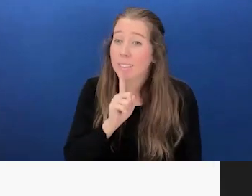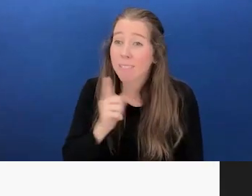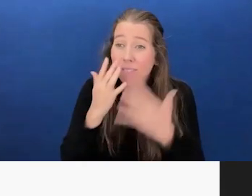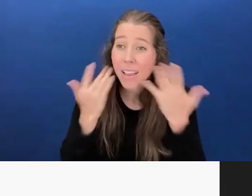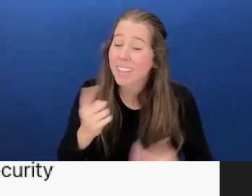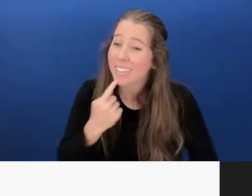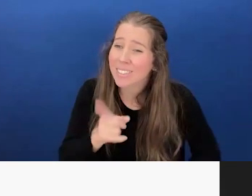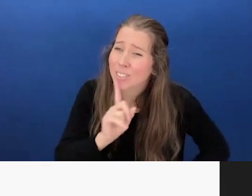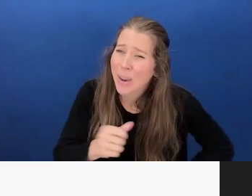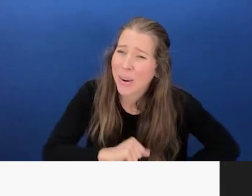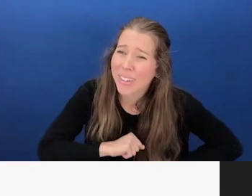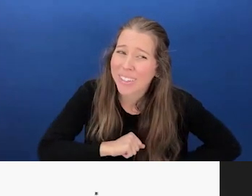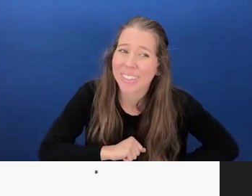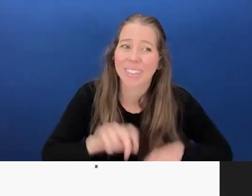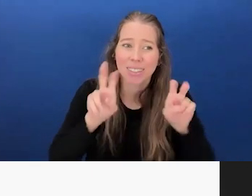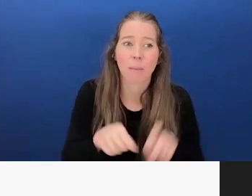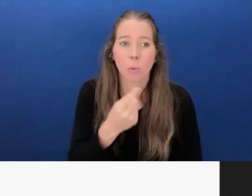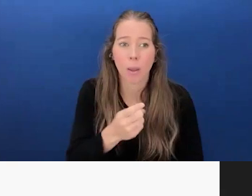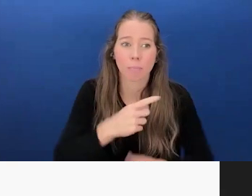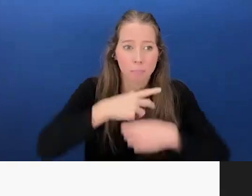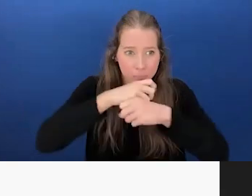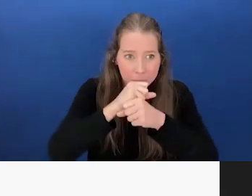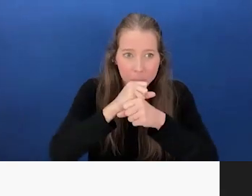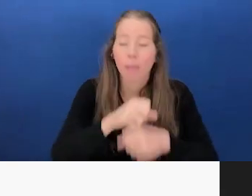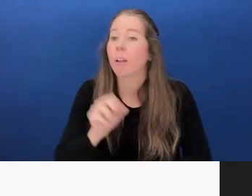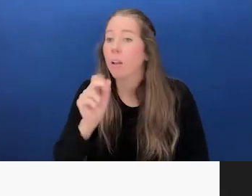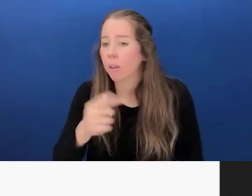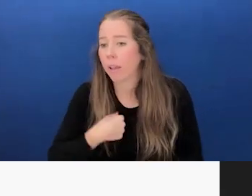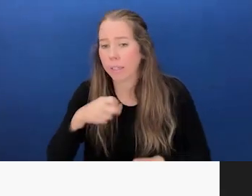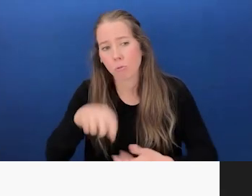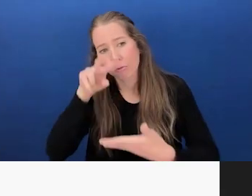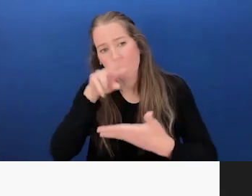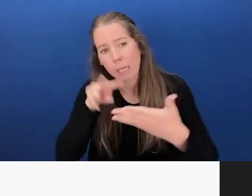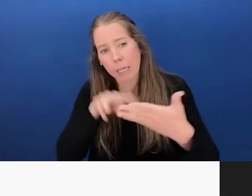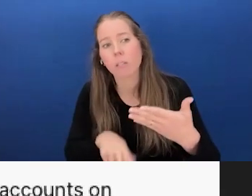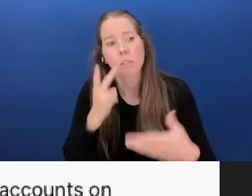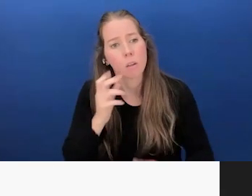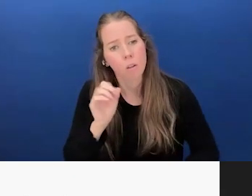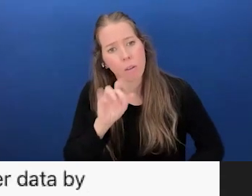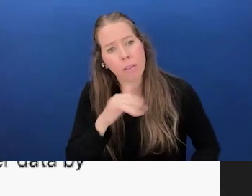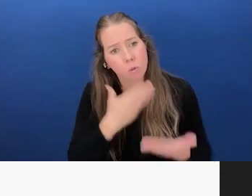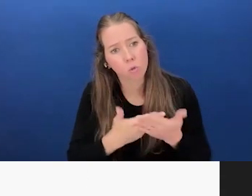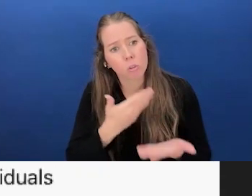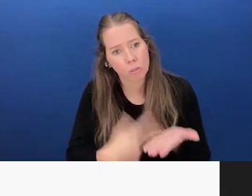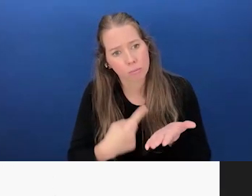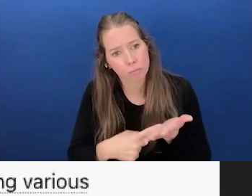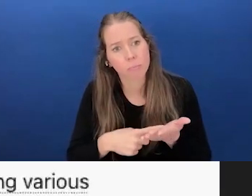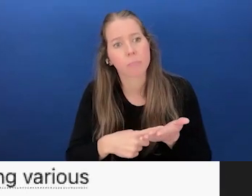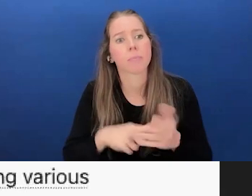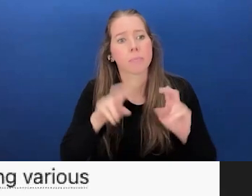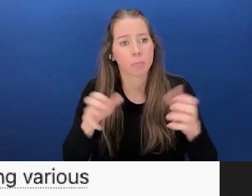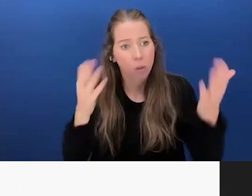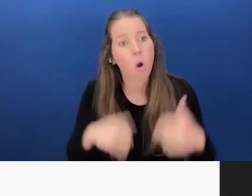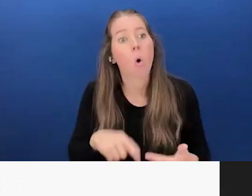sure, here you go. Topic 1, confidentiality. Okay, so I can read through this and I can see this is a good discussion topic. Topic 2